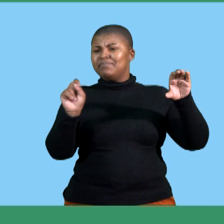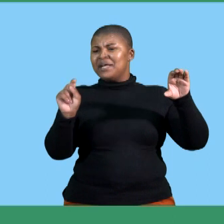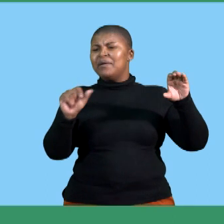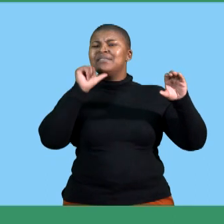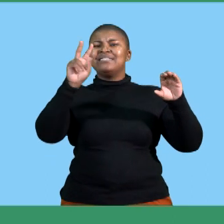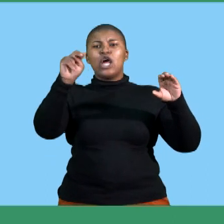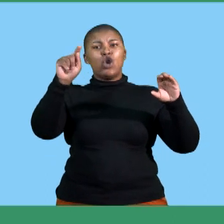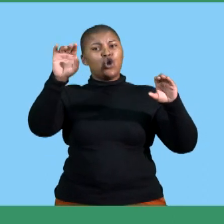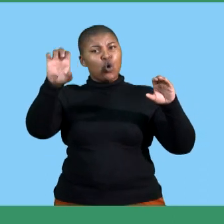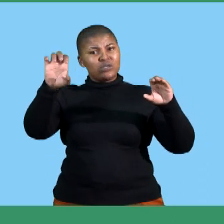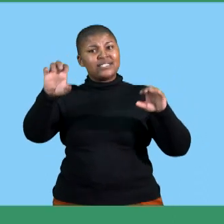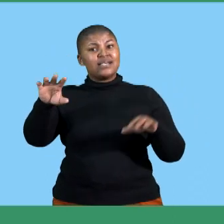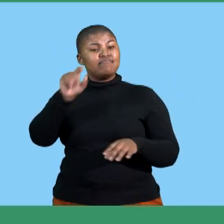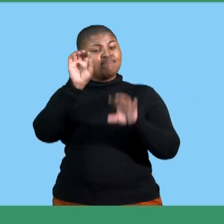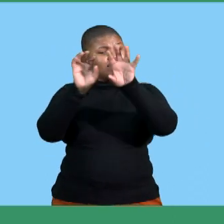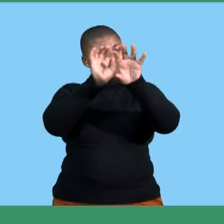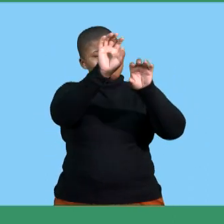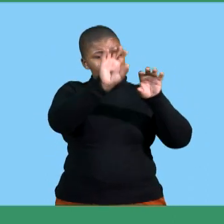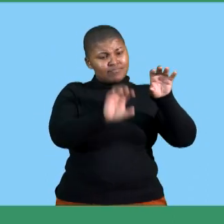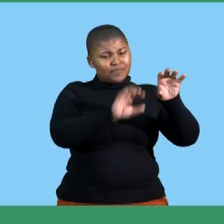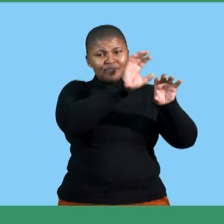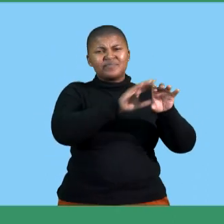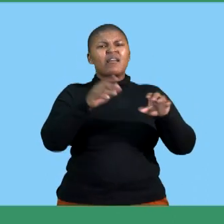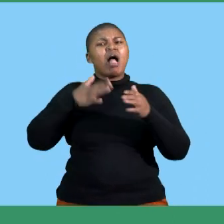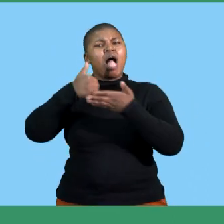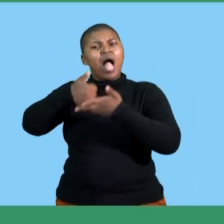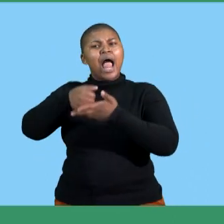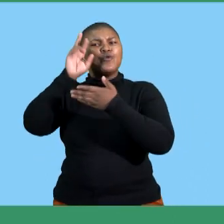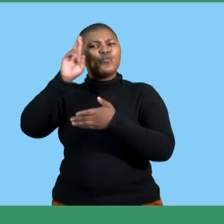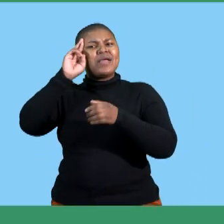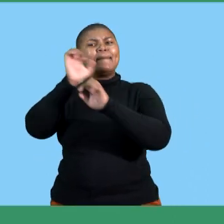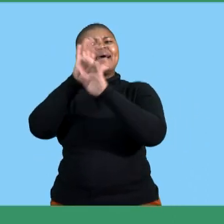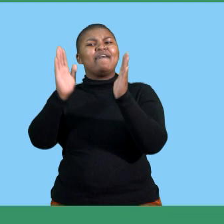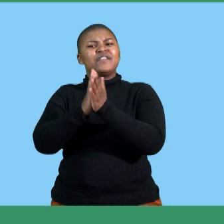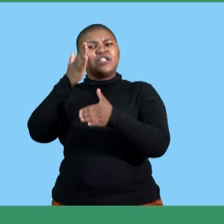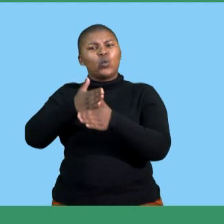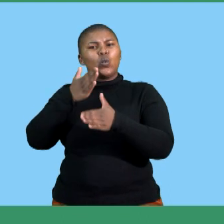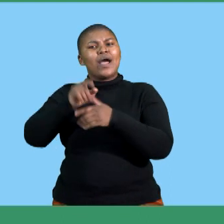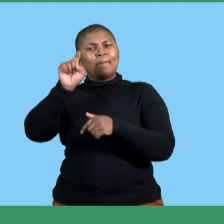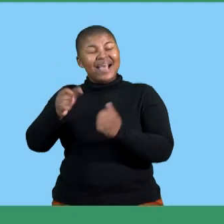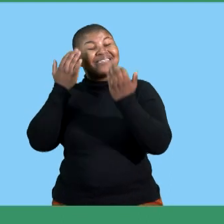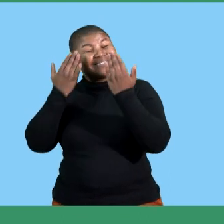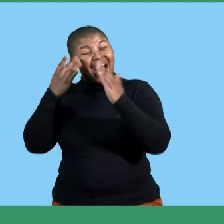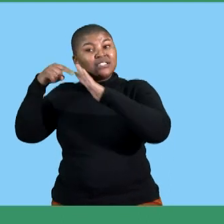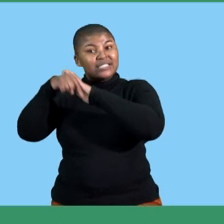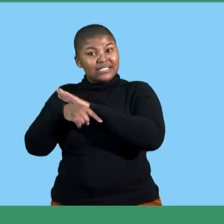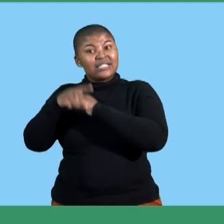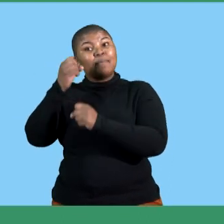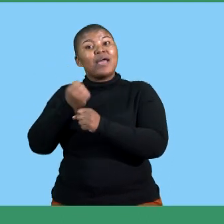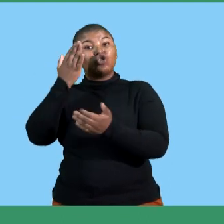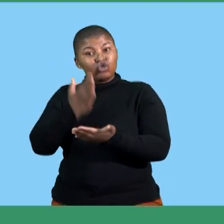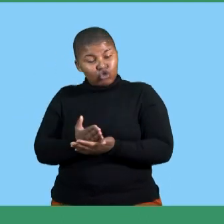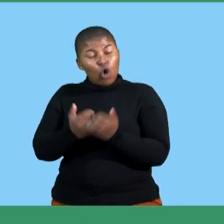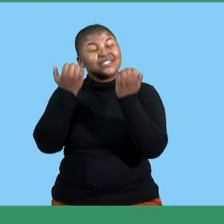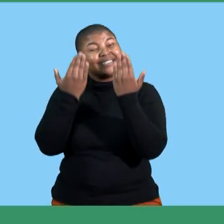for this lesson. It will help you to remember all the aspects of the work that you should study in detail. Be sure